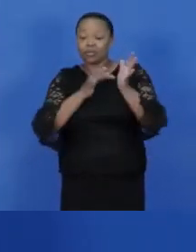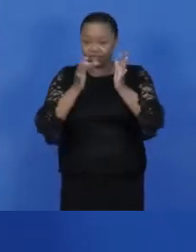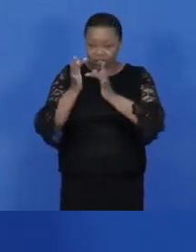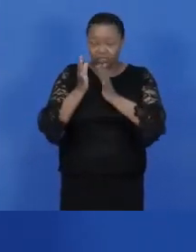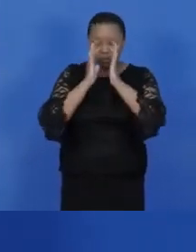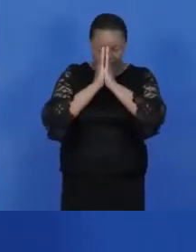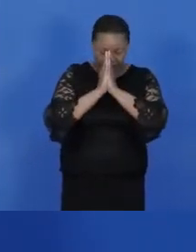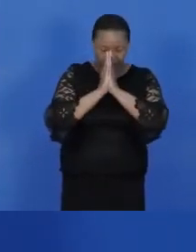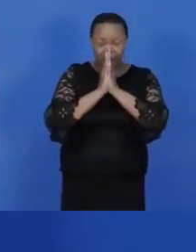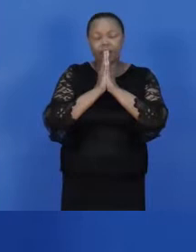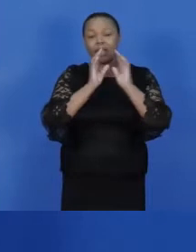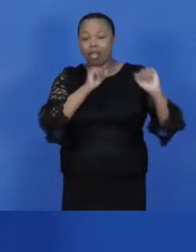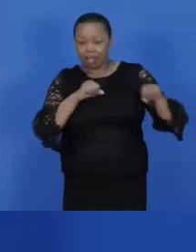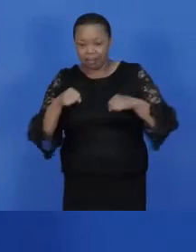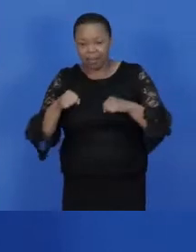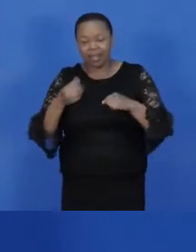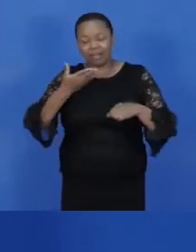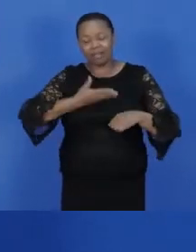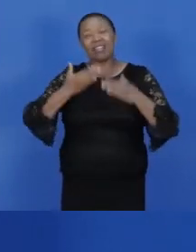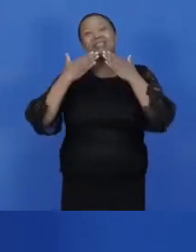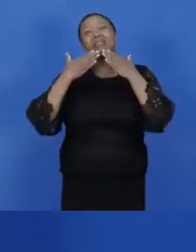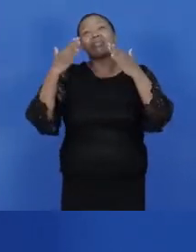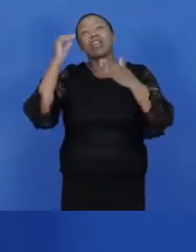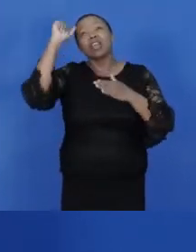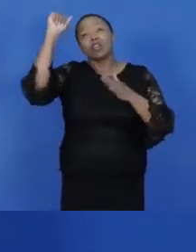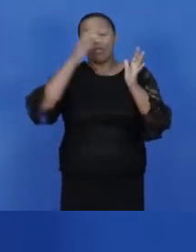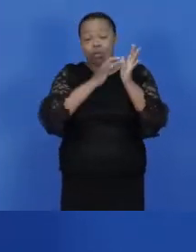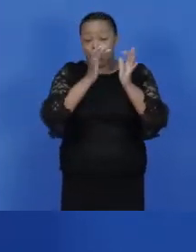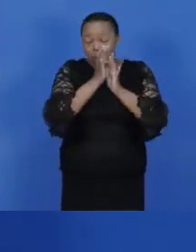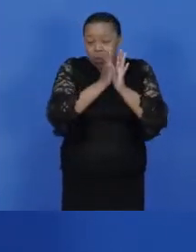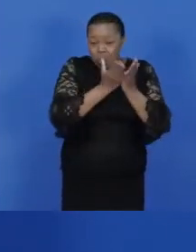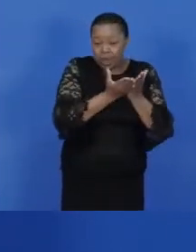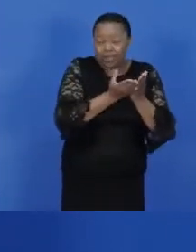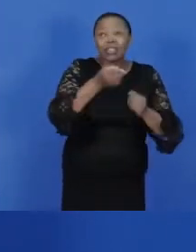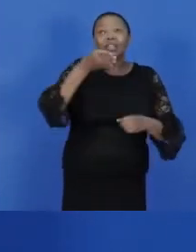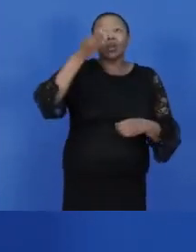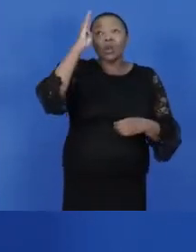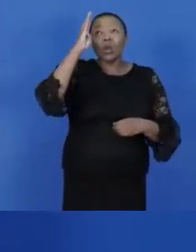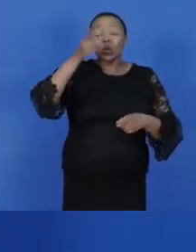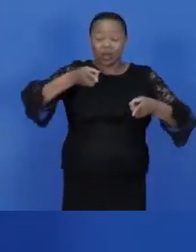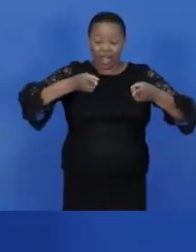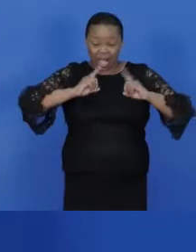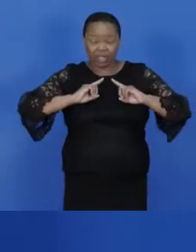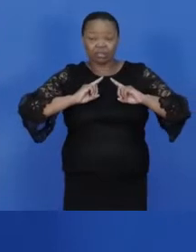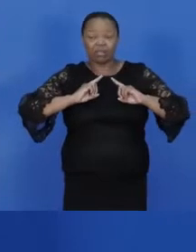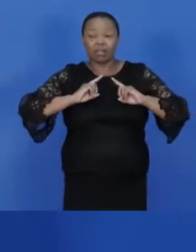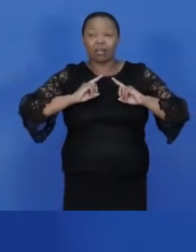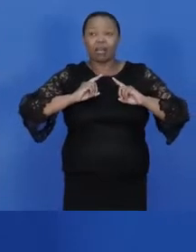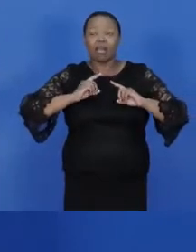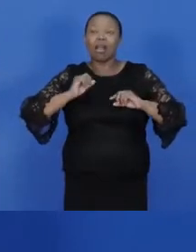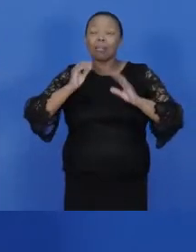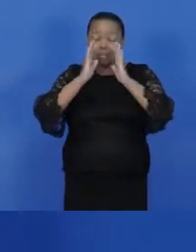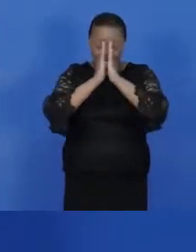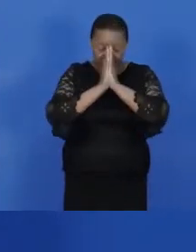God, we pray. Amen. Father, we thank you for your word. We thank you for answering this word. You are the answer, mighty God. You are